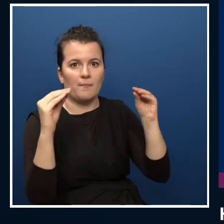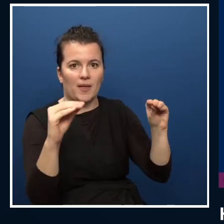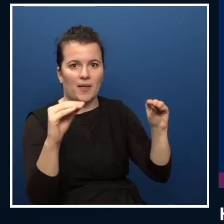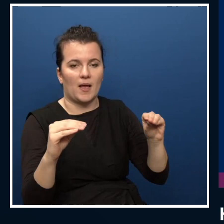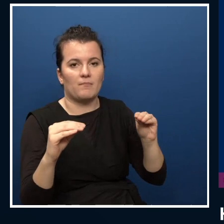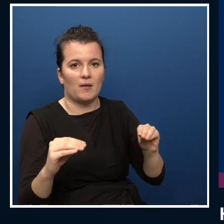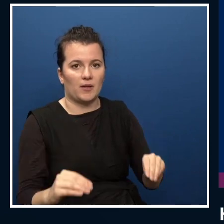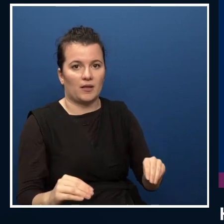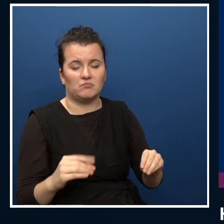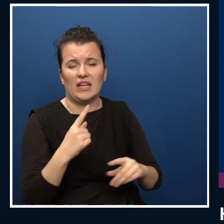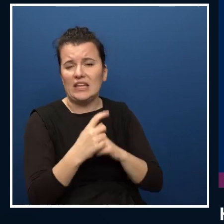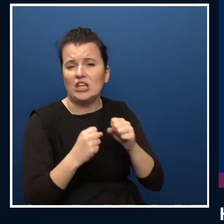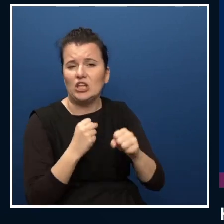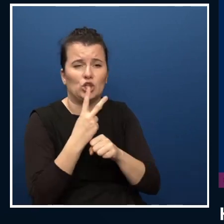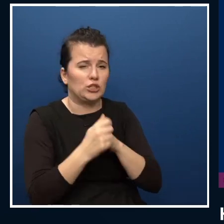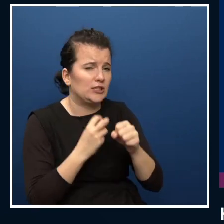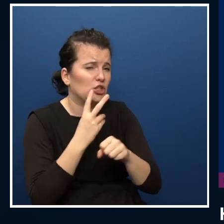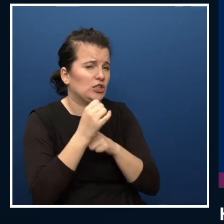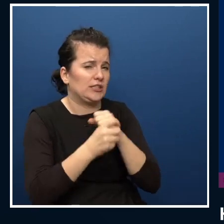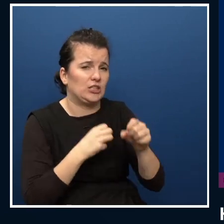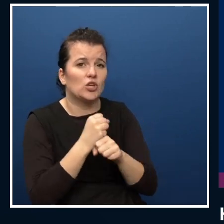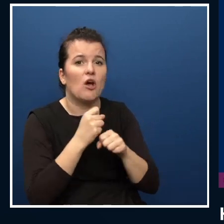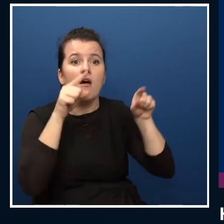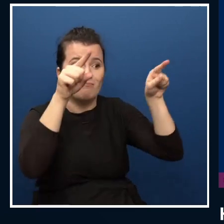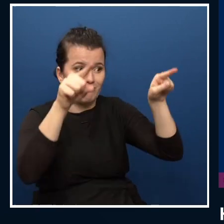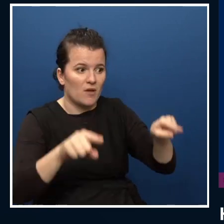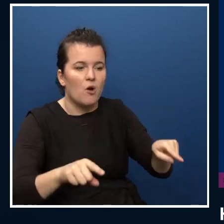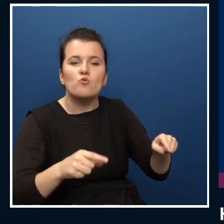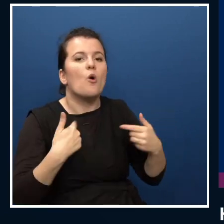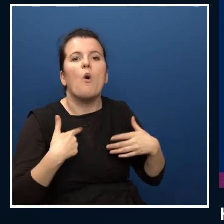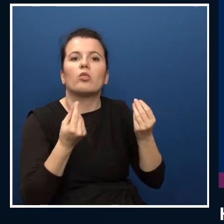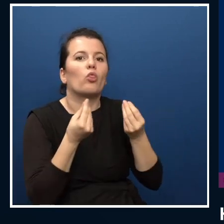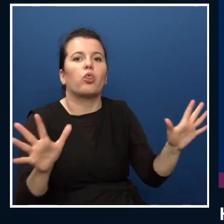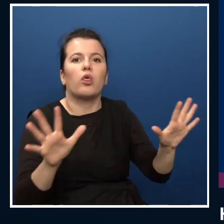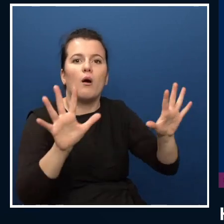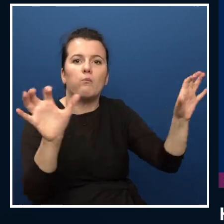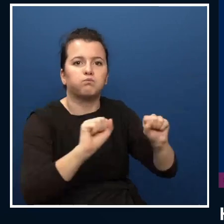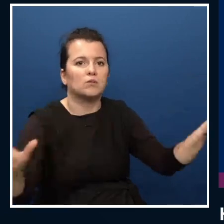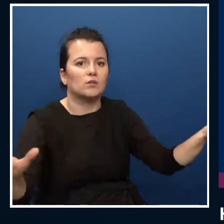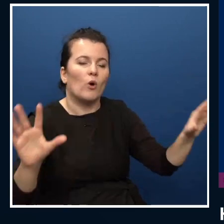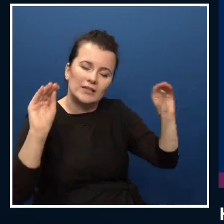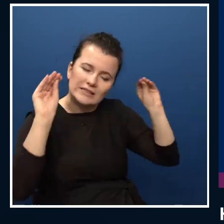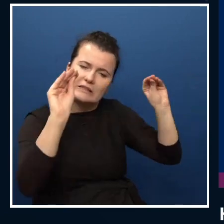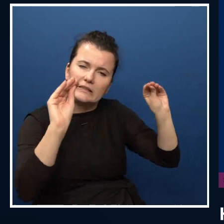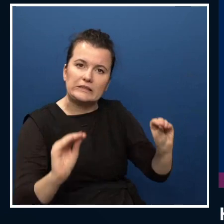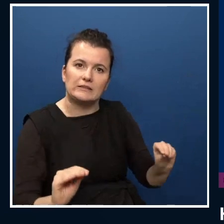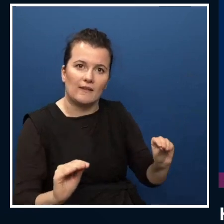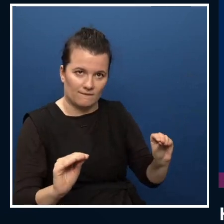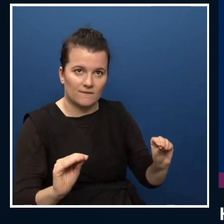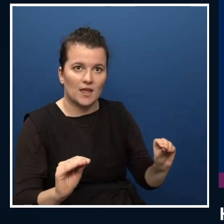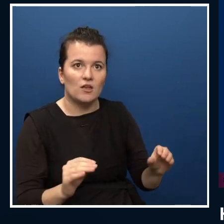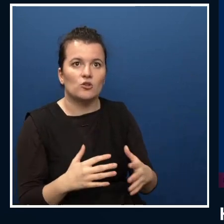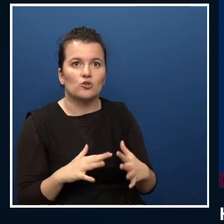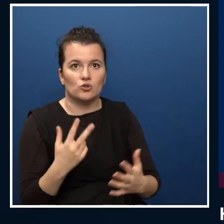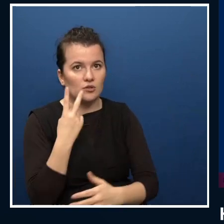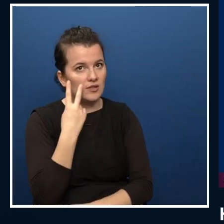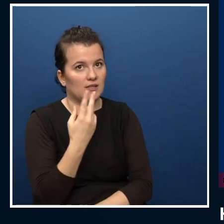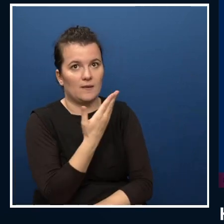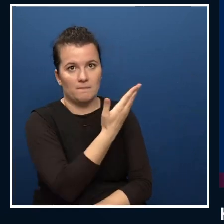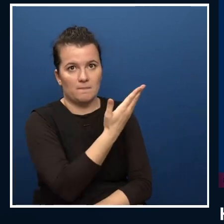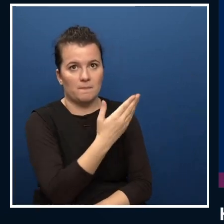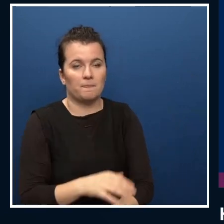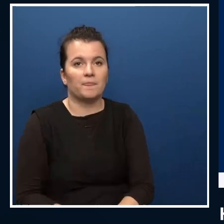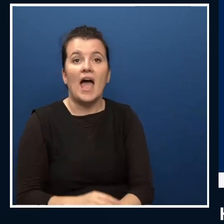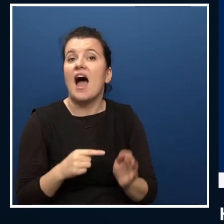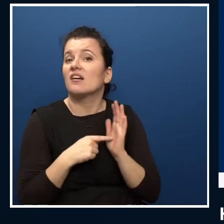URLs. There's the regular blog URLs. But if we look, for example, at my tools list, I also have